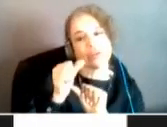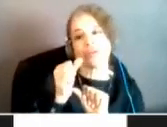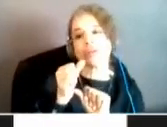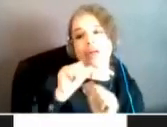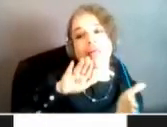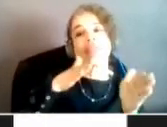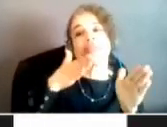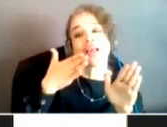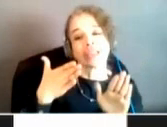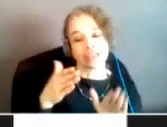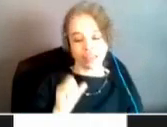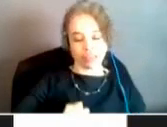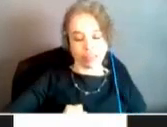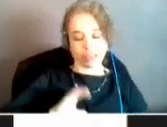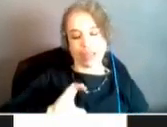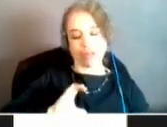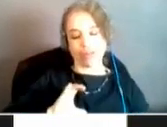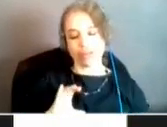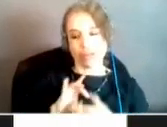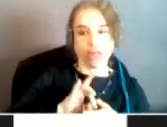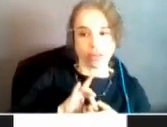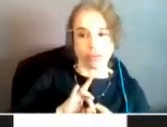suicide death has a stigma attached to that.